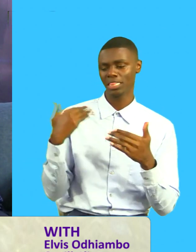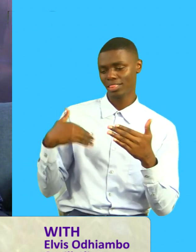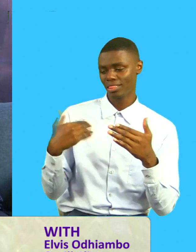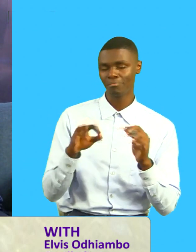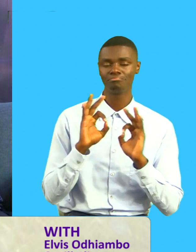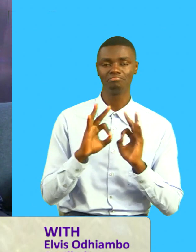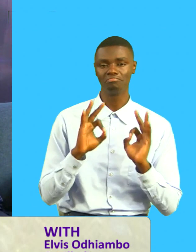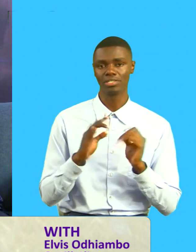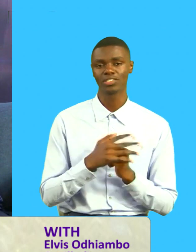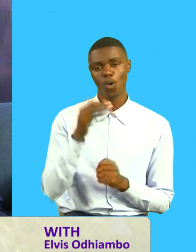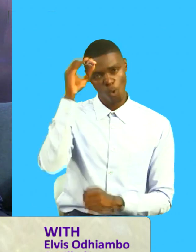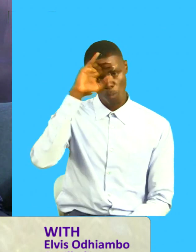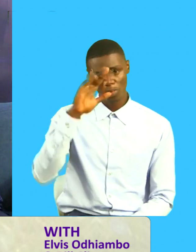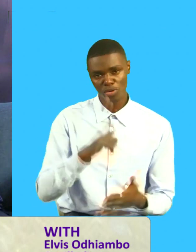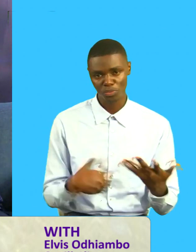opinion.